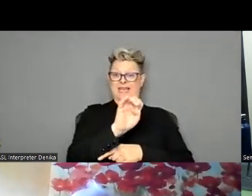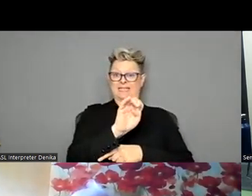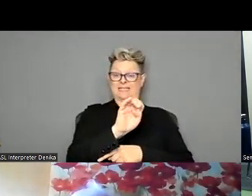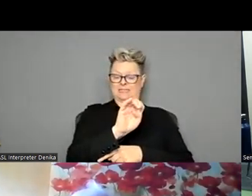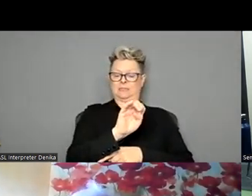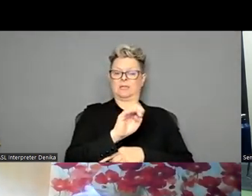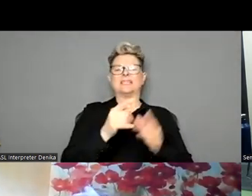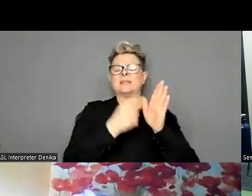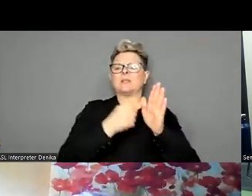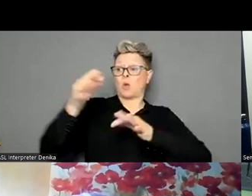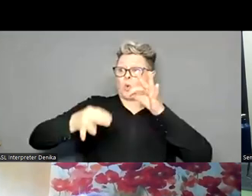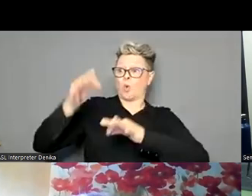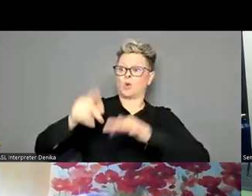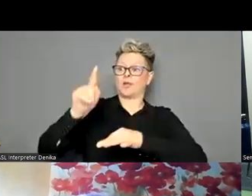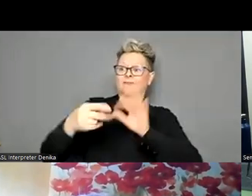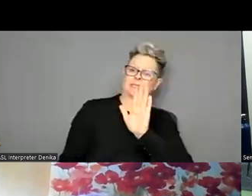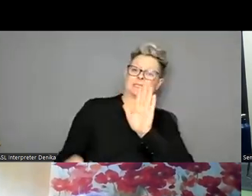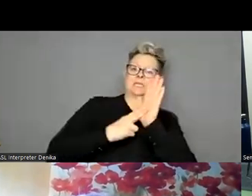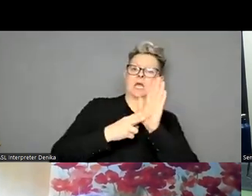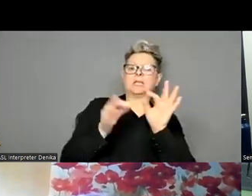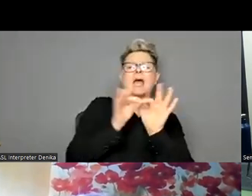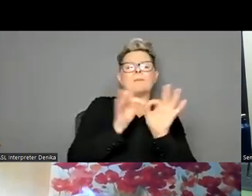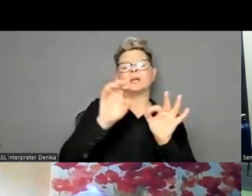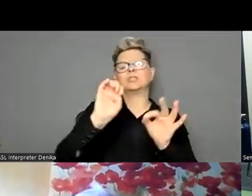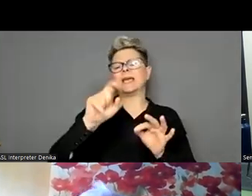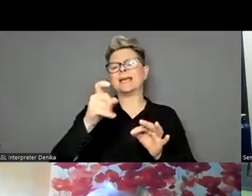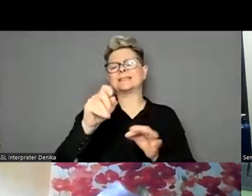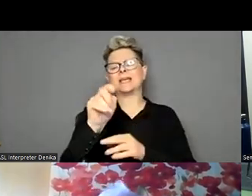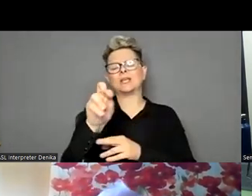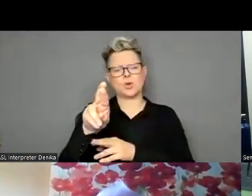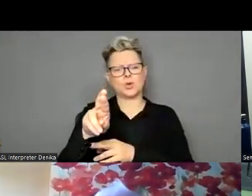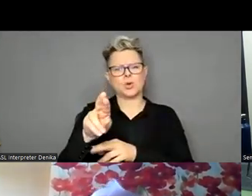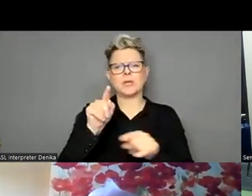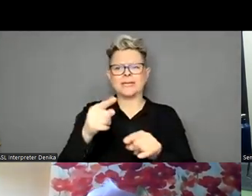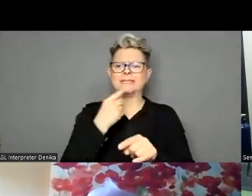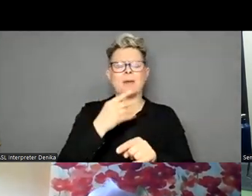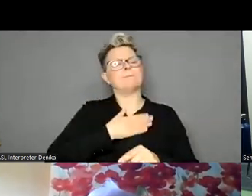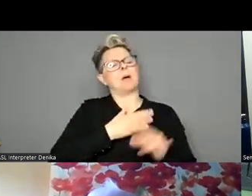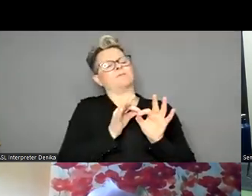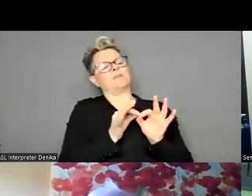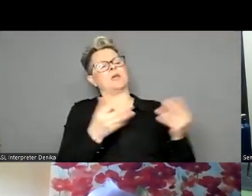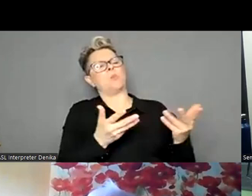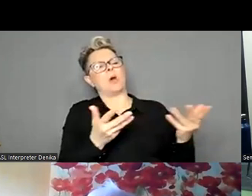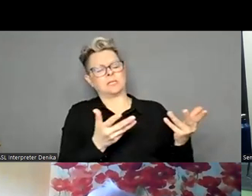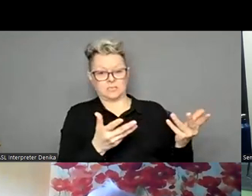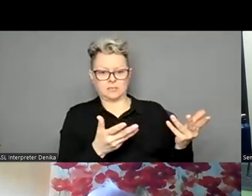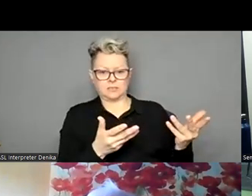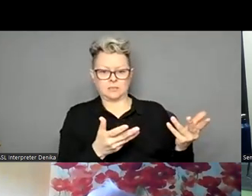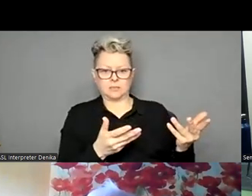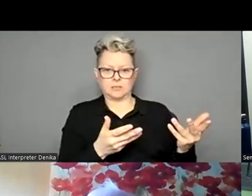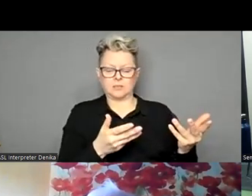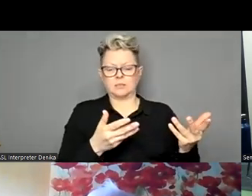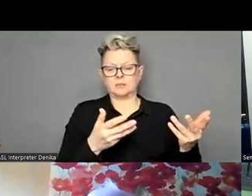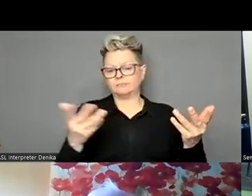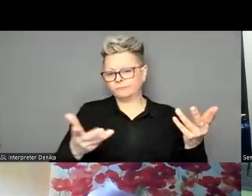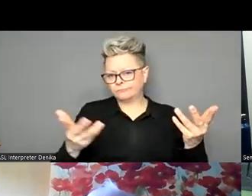has to sign off on how much the executor is claiming as their fee. Typically the amount,